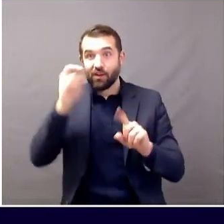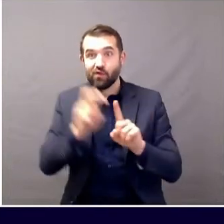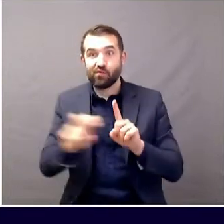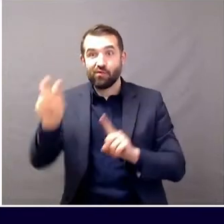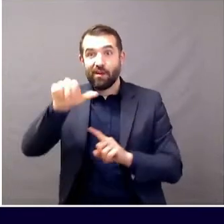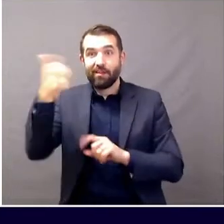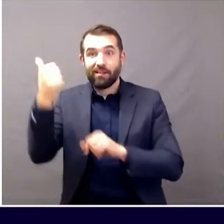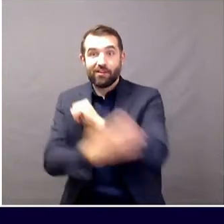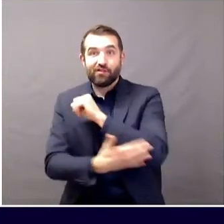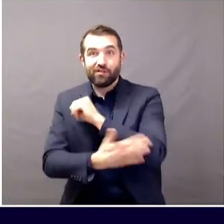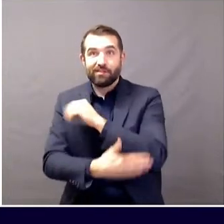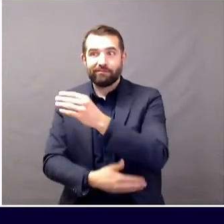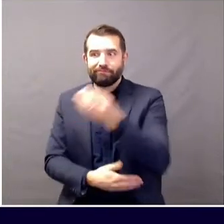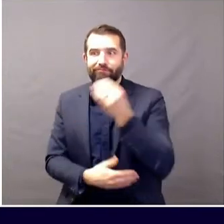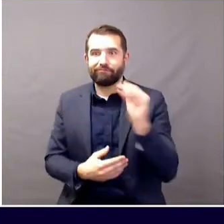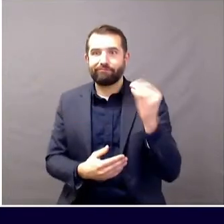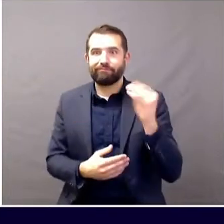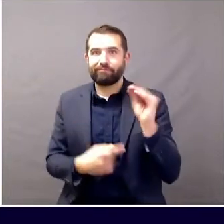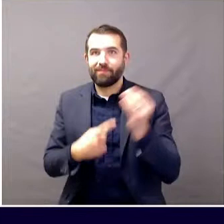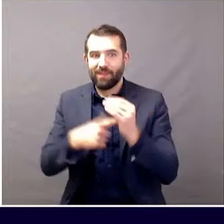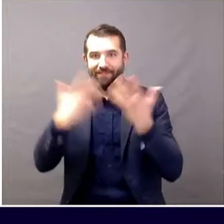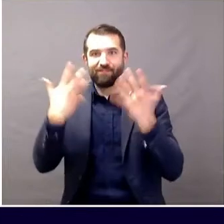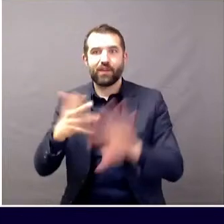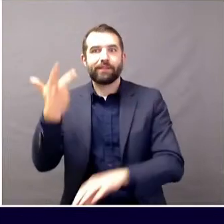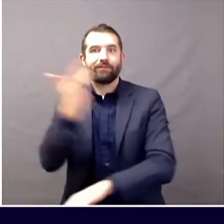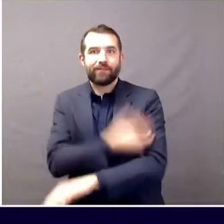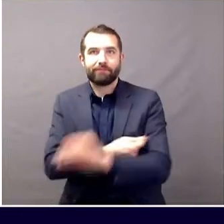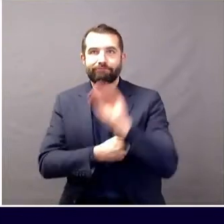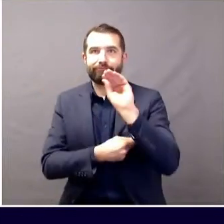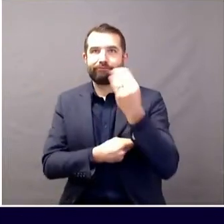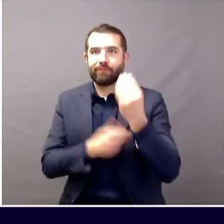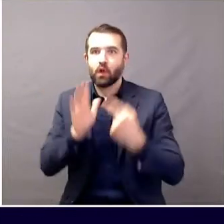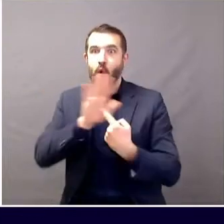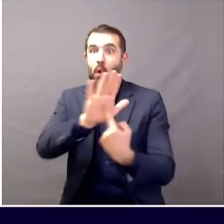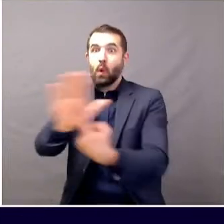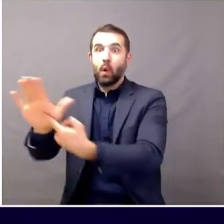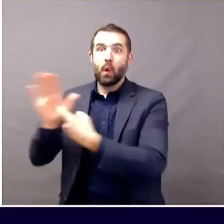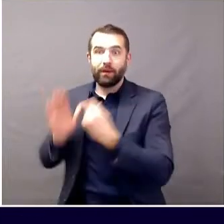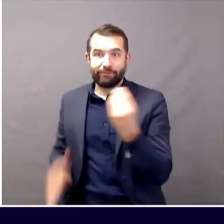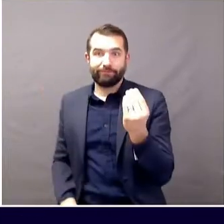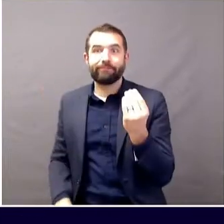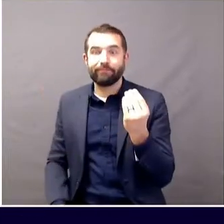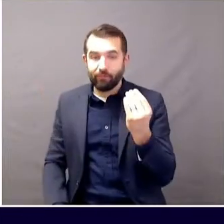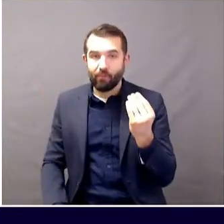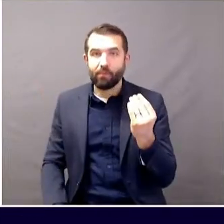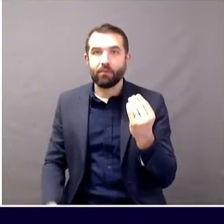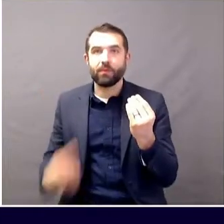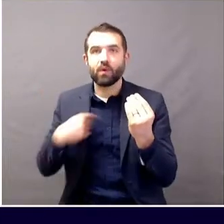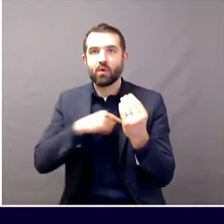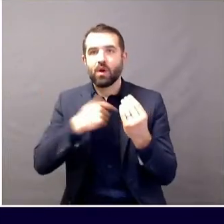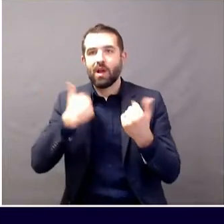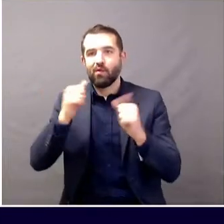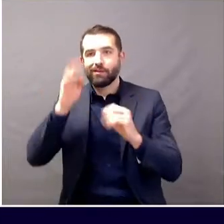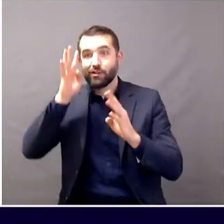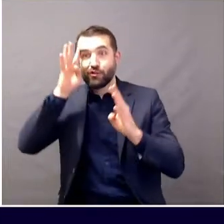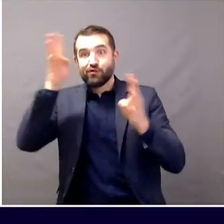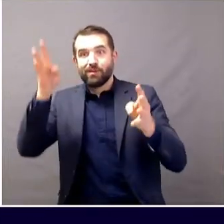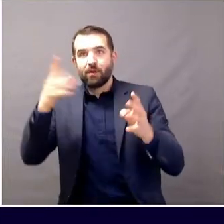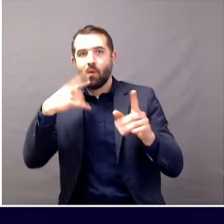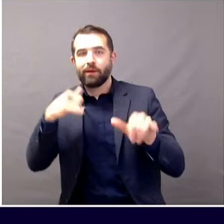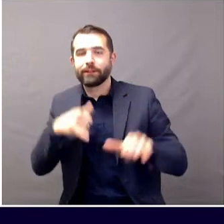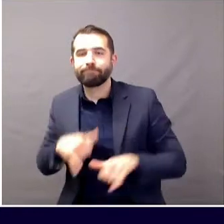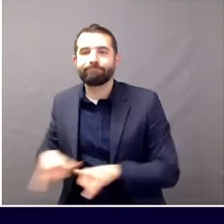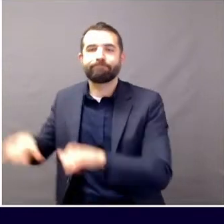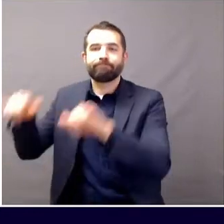US CDC is trying to come up with a unified system so that all states are doing it in a largely uniform